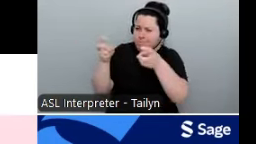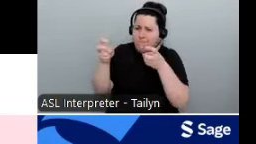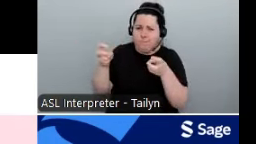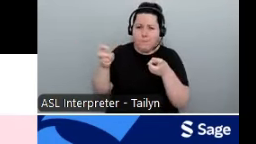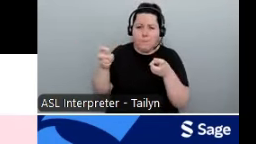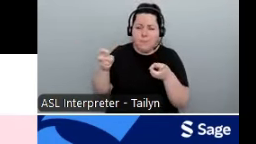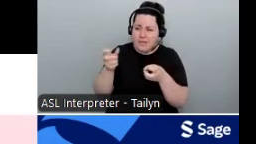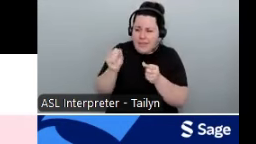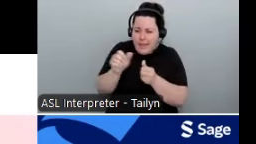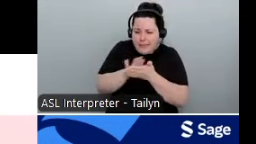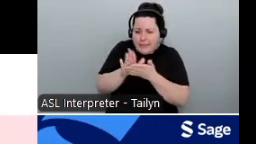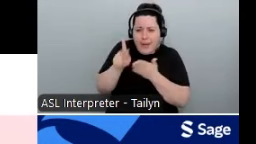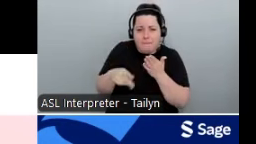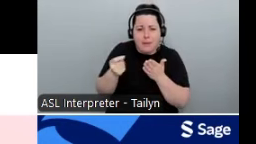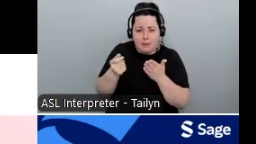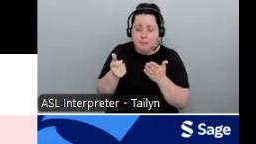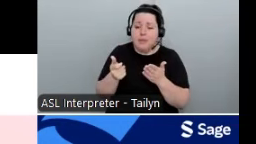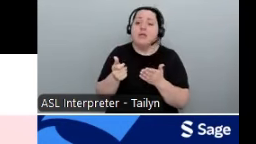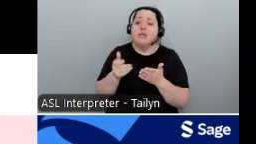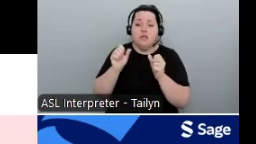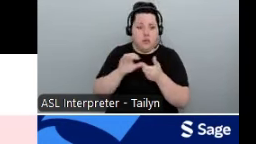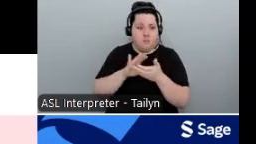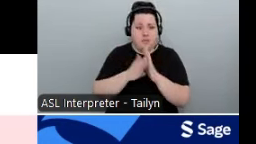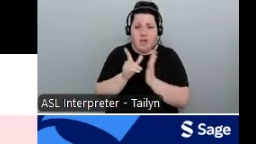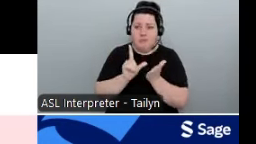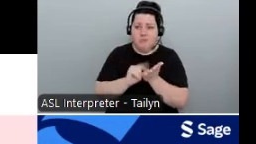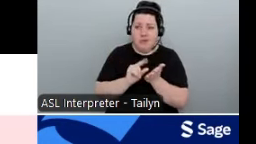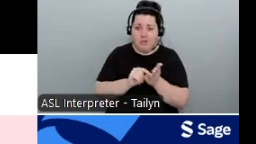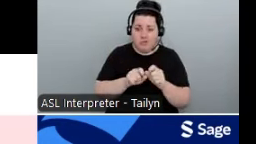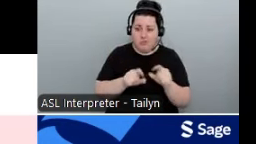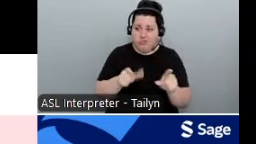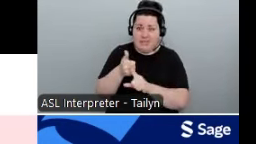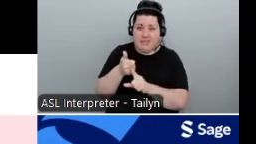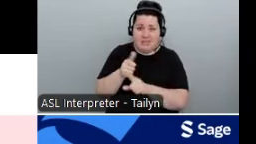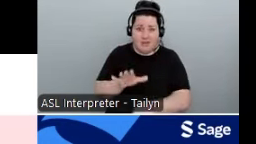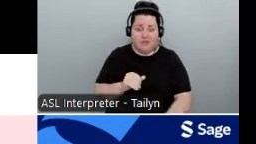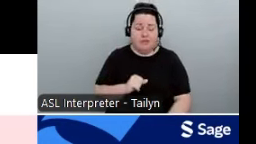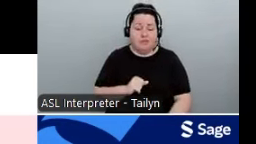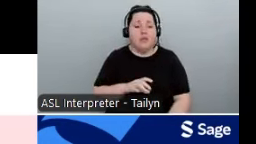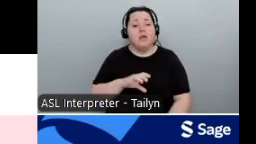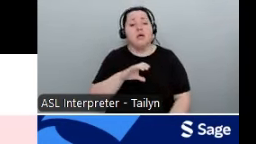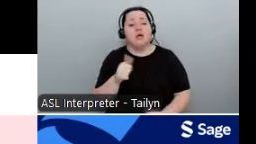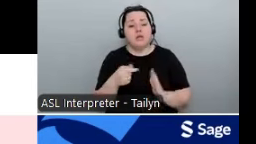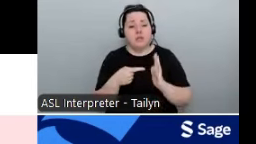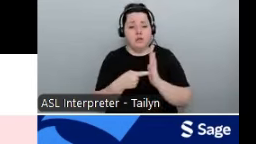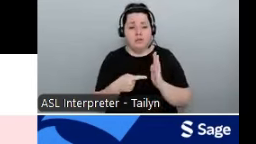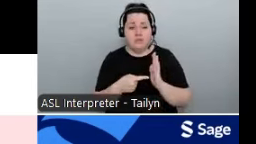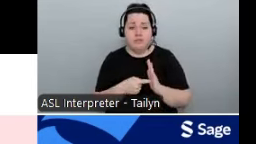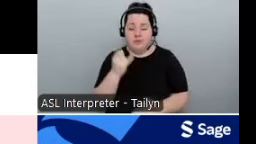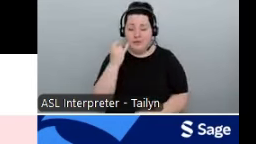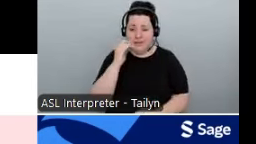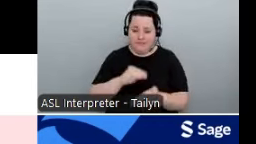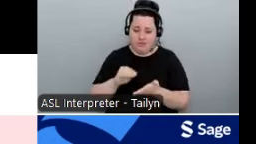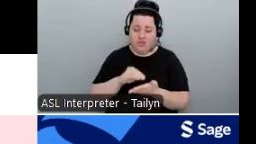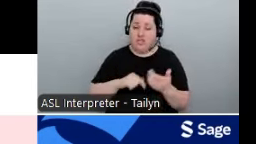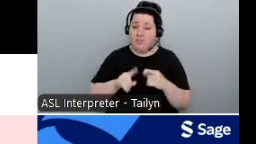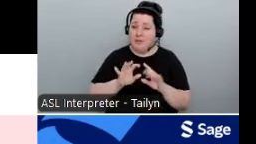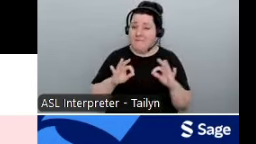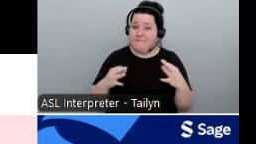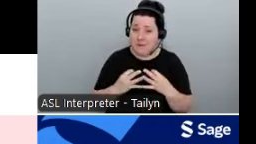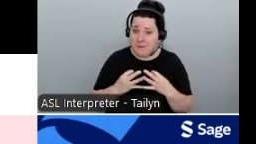little bit and become a piece of published work? Another example, if your dissertation was about families, can